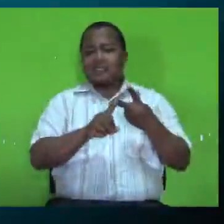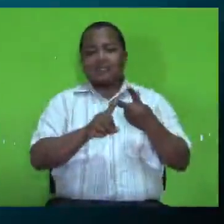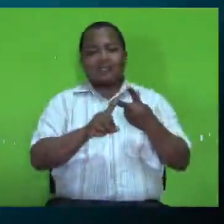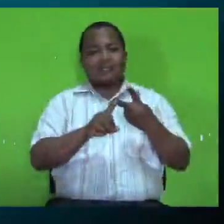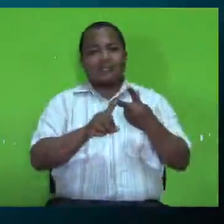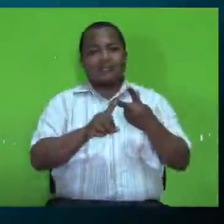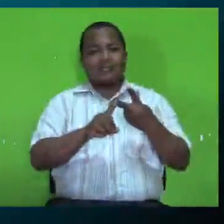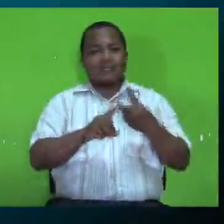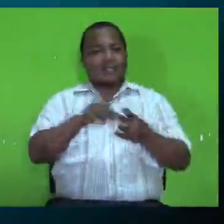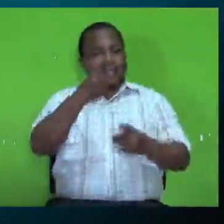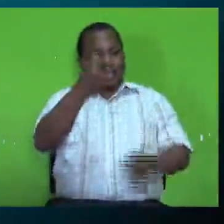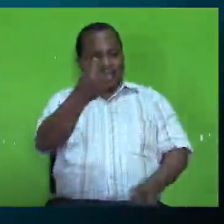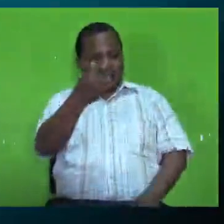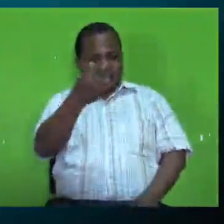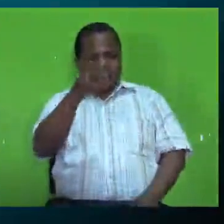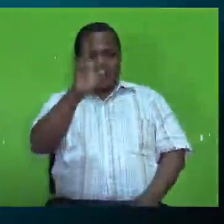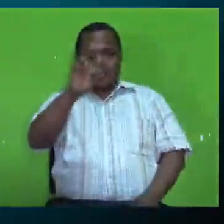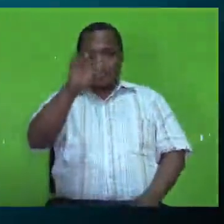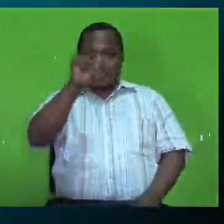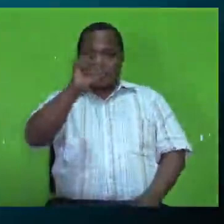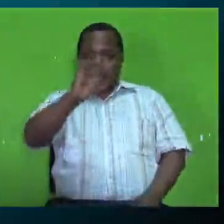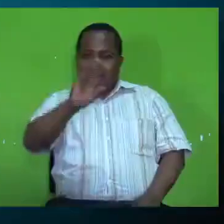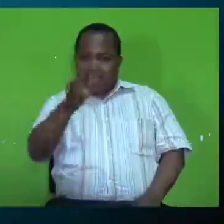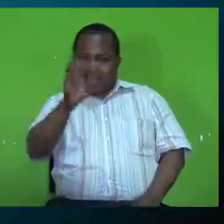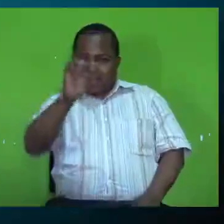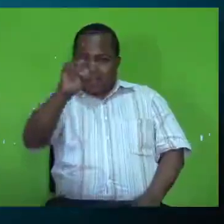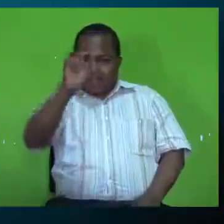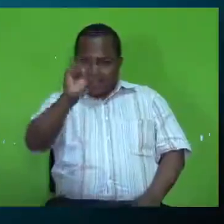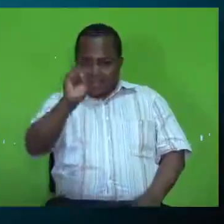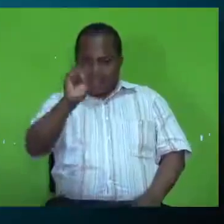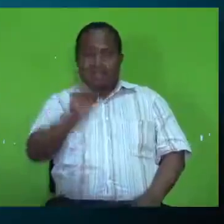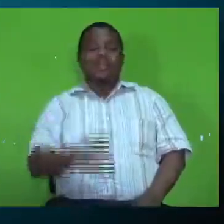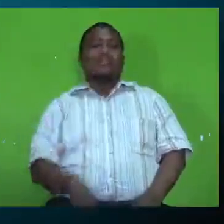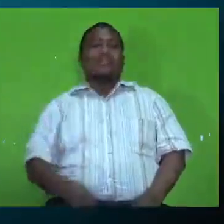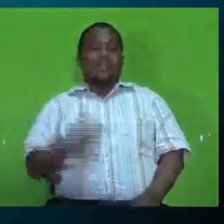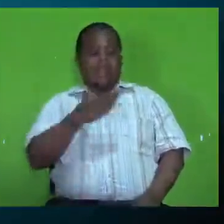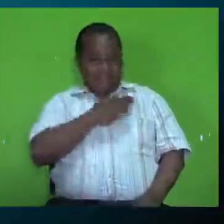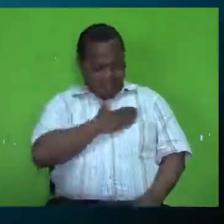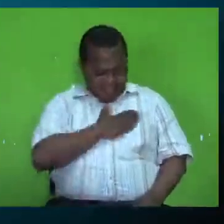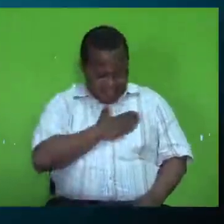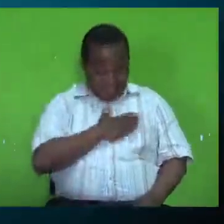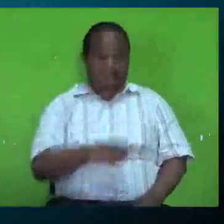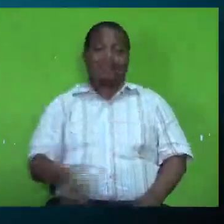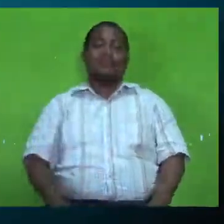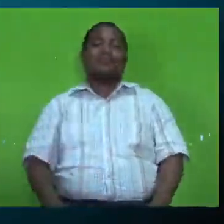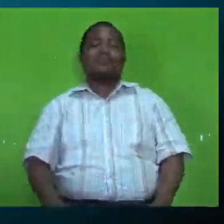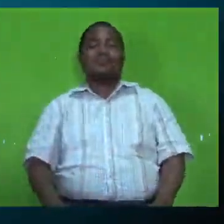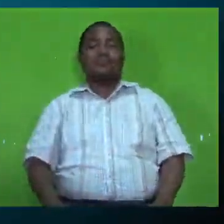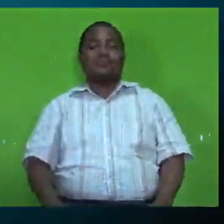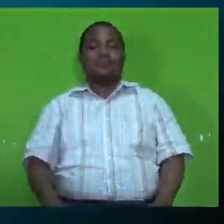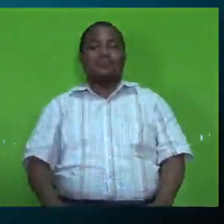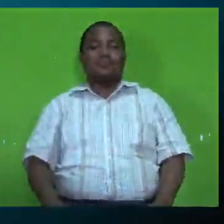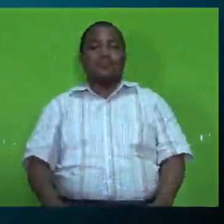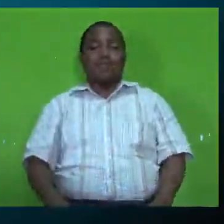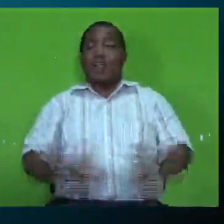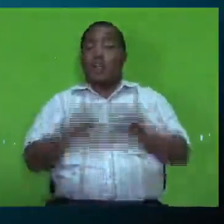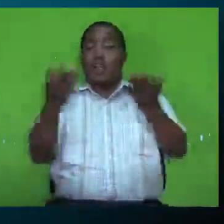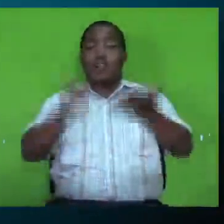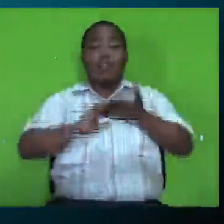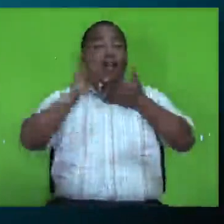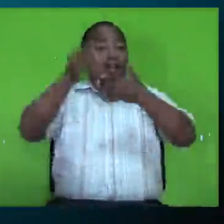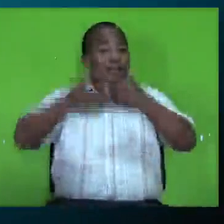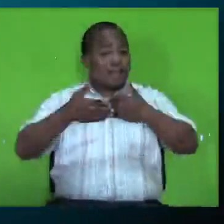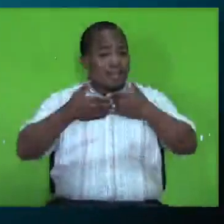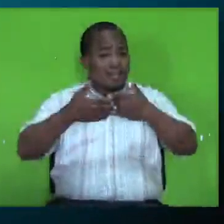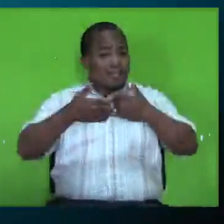is Trackheads Elements. Thank you very much. Can we repeat